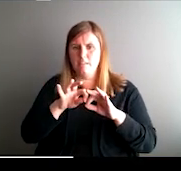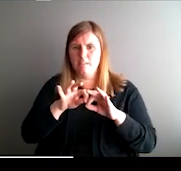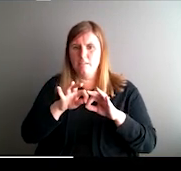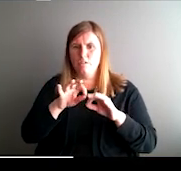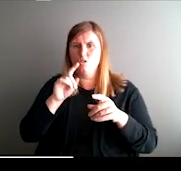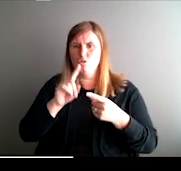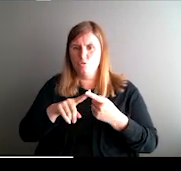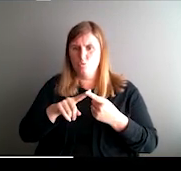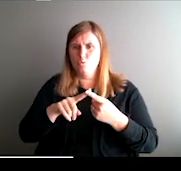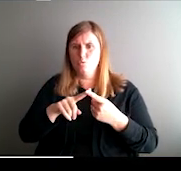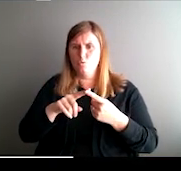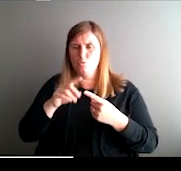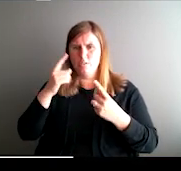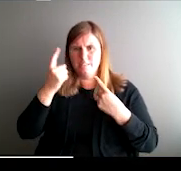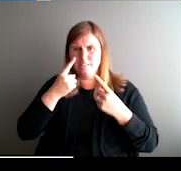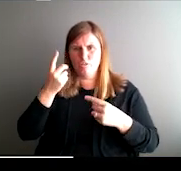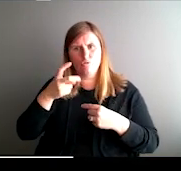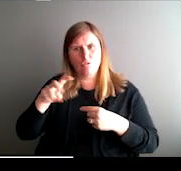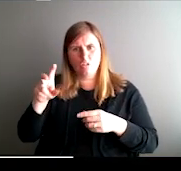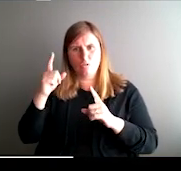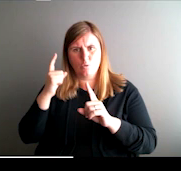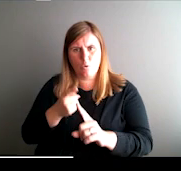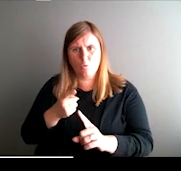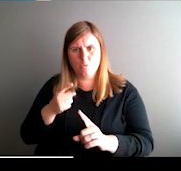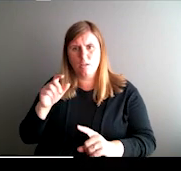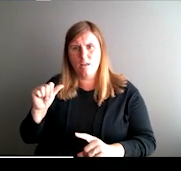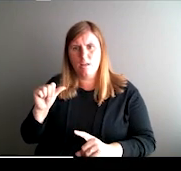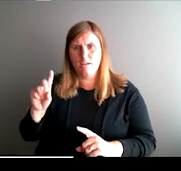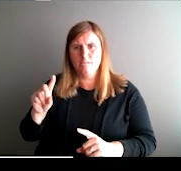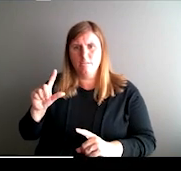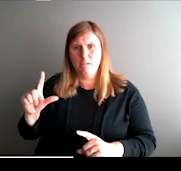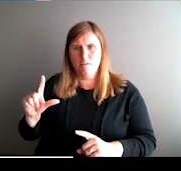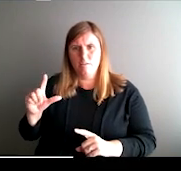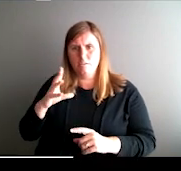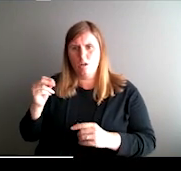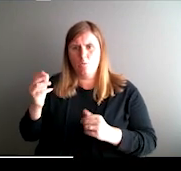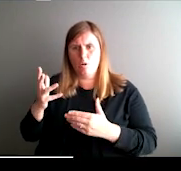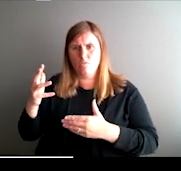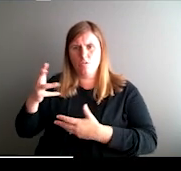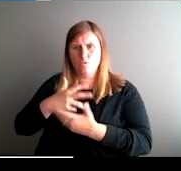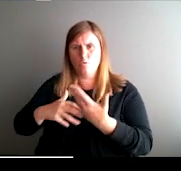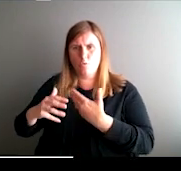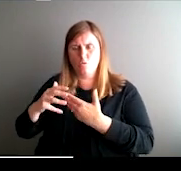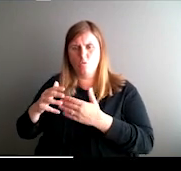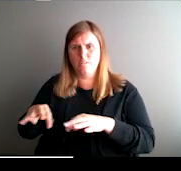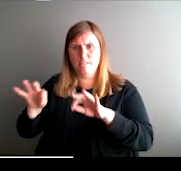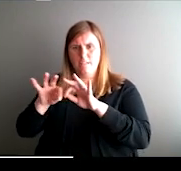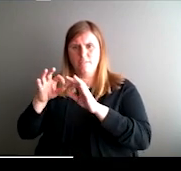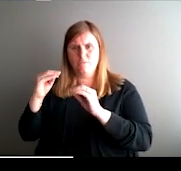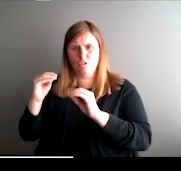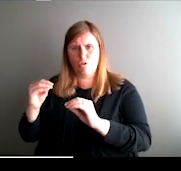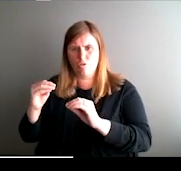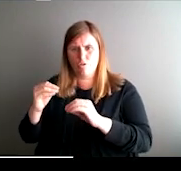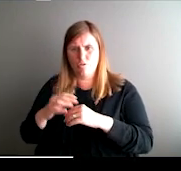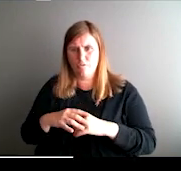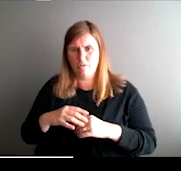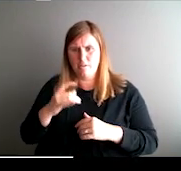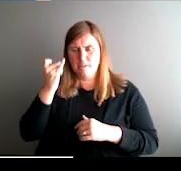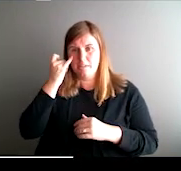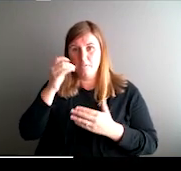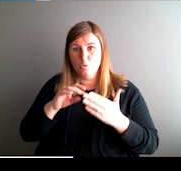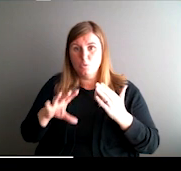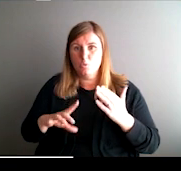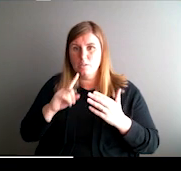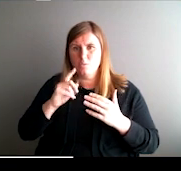to consider transition goals, ADLs, and what is the social significance of what we're teaching. If a student